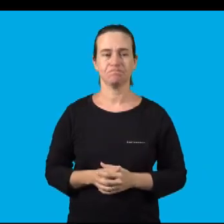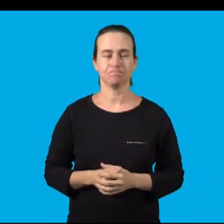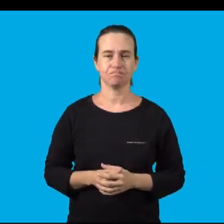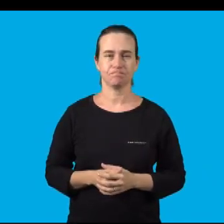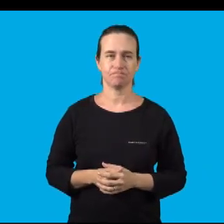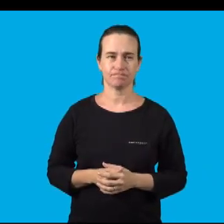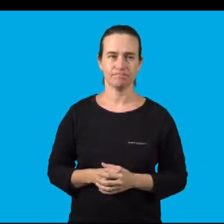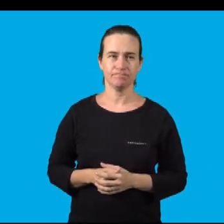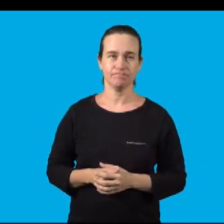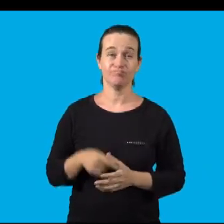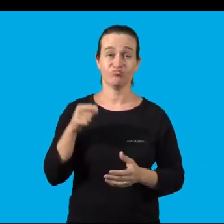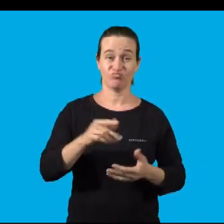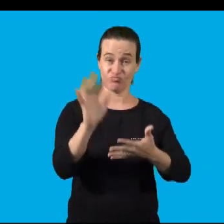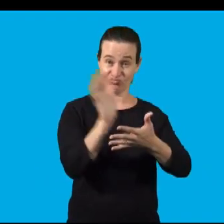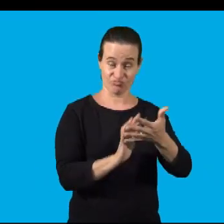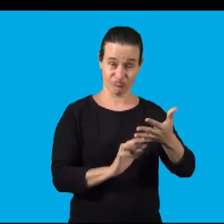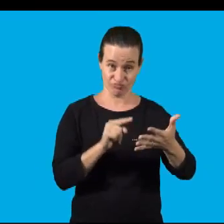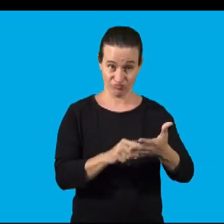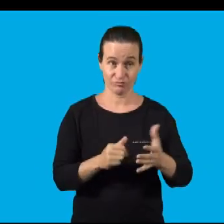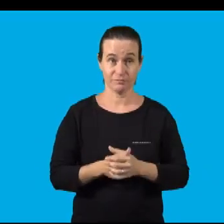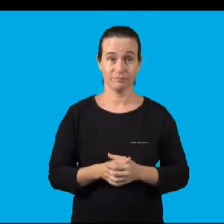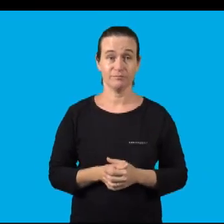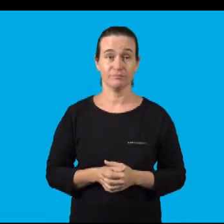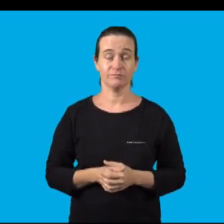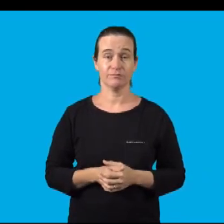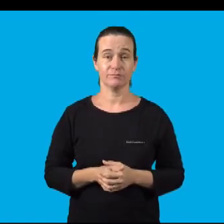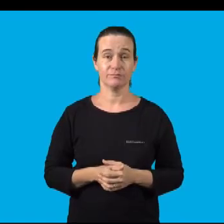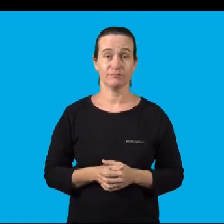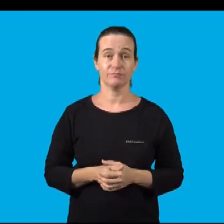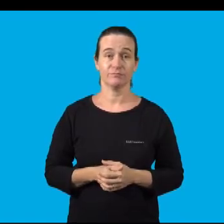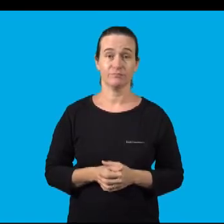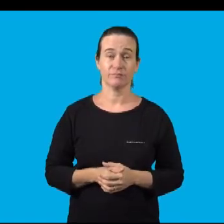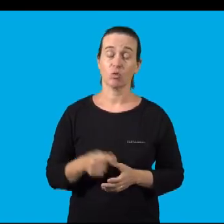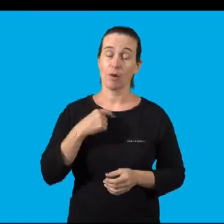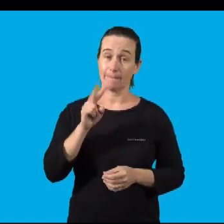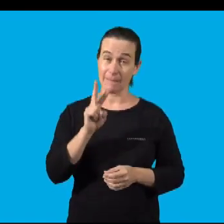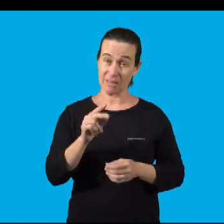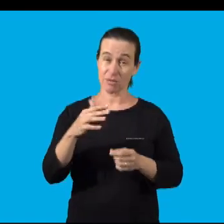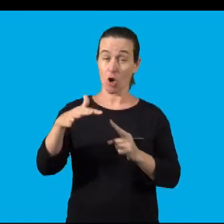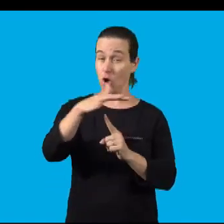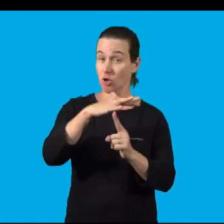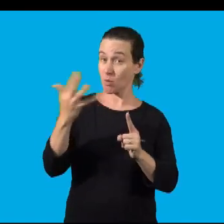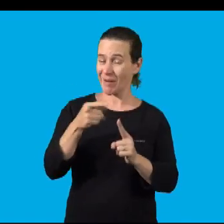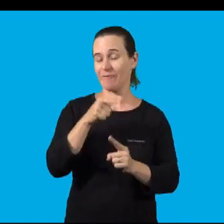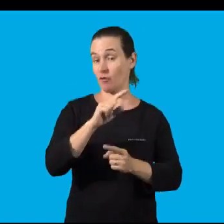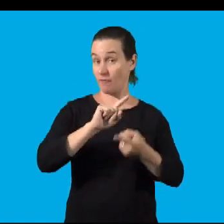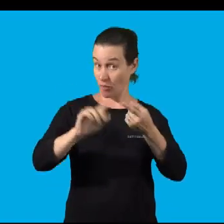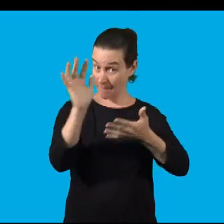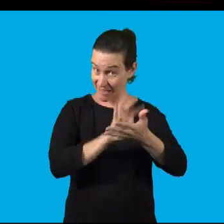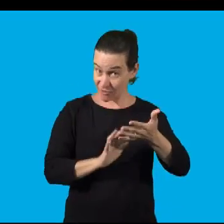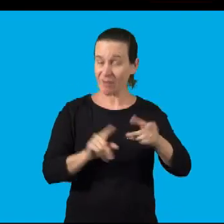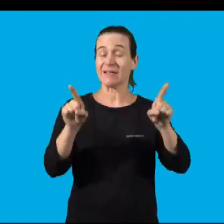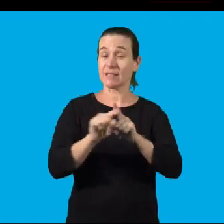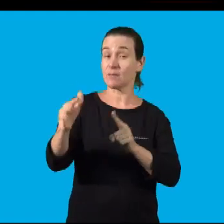play. So, the extract context. So, firstly, we are looking at it in the context of the extract, and then we're going to look at